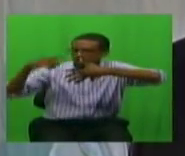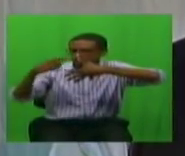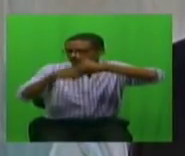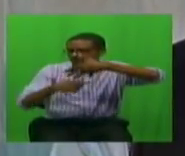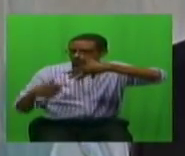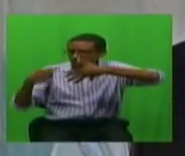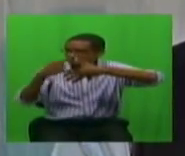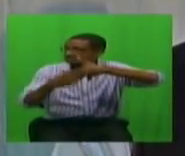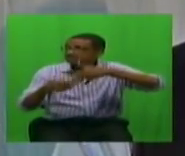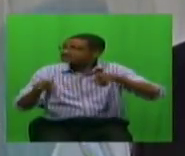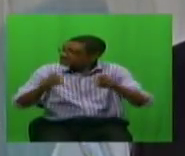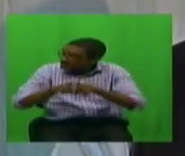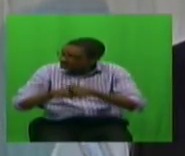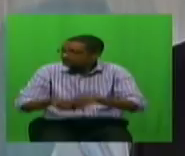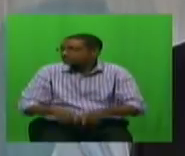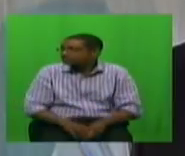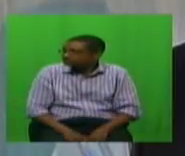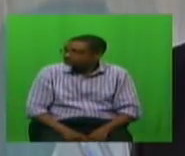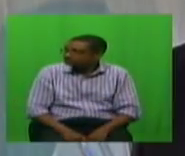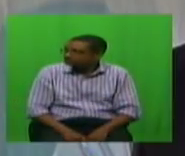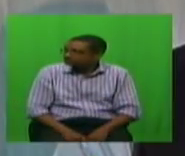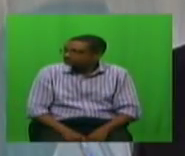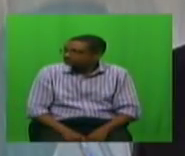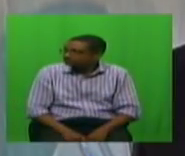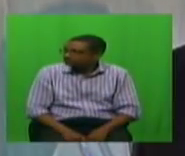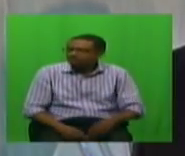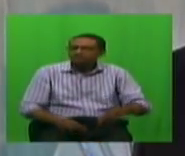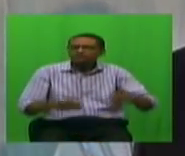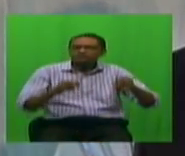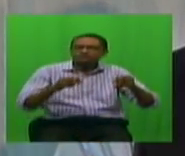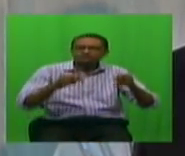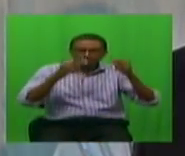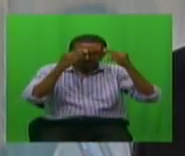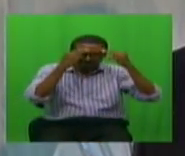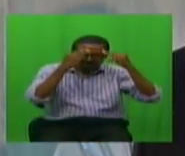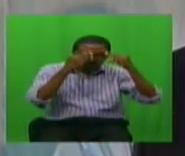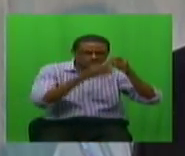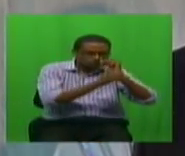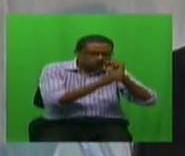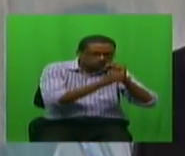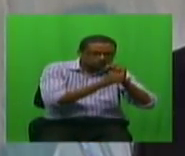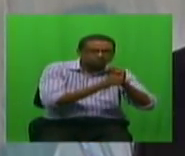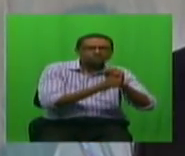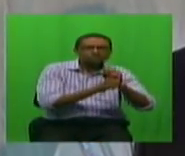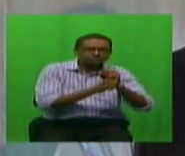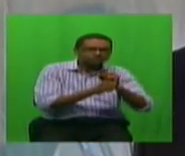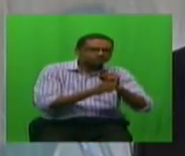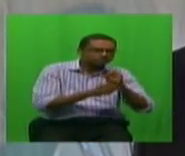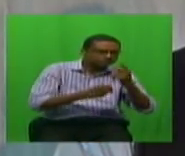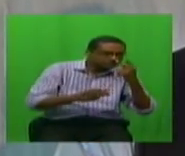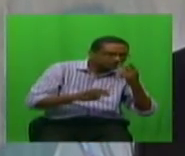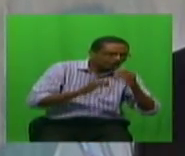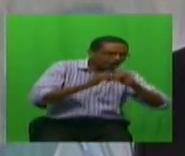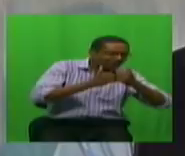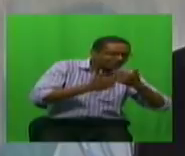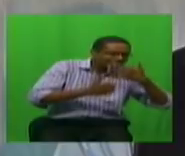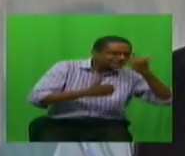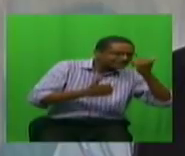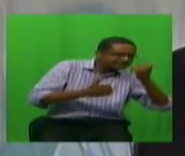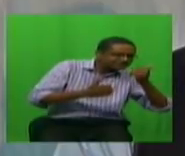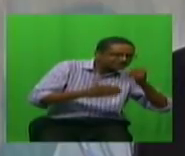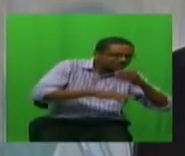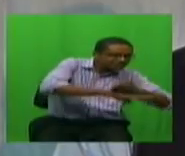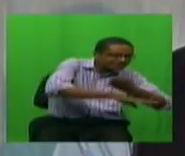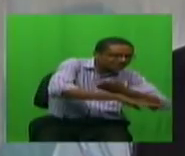Works is looking at how best they may be able to assist in an instance like this. But from what I saw, and it was really